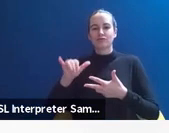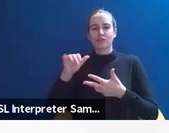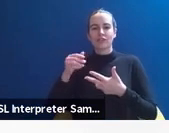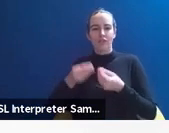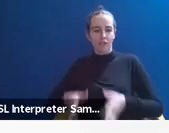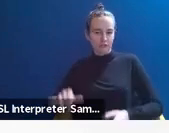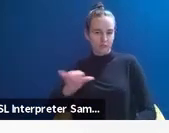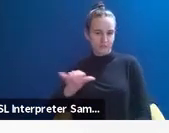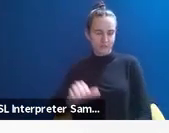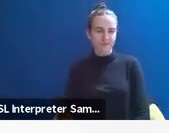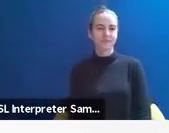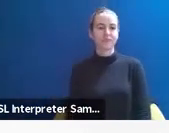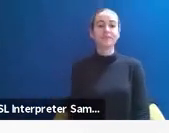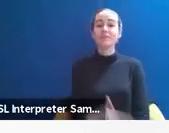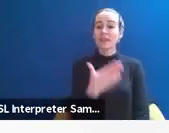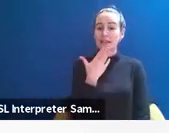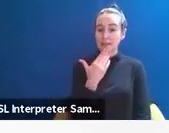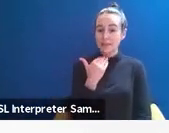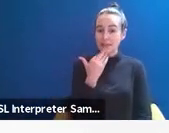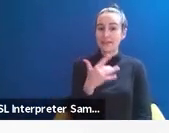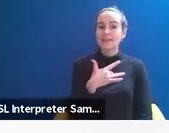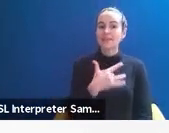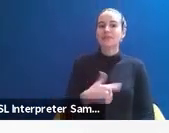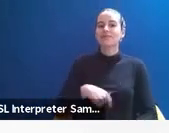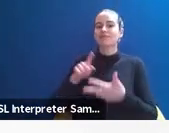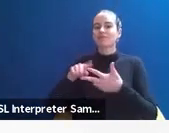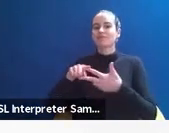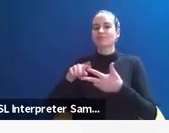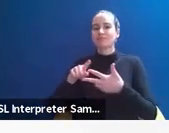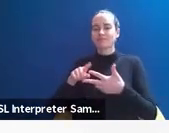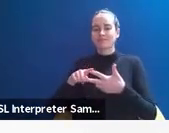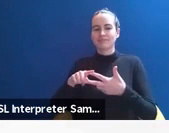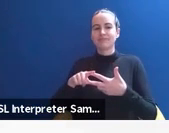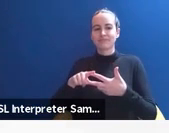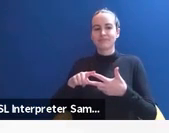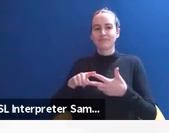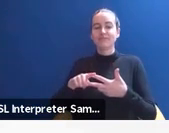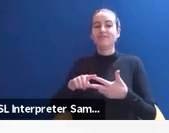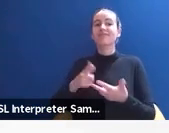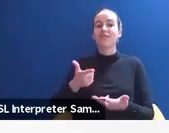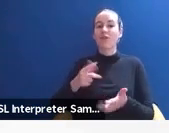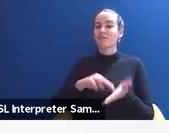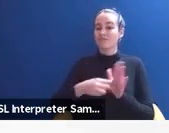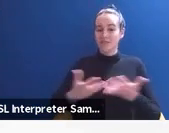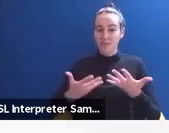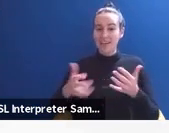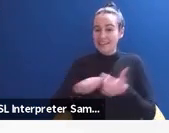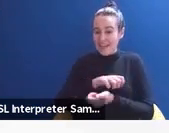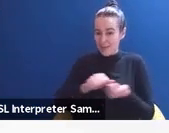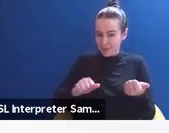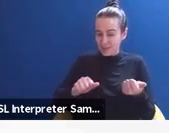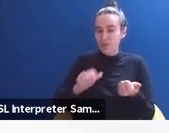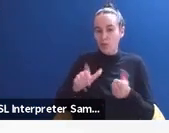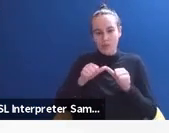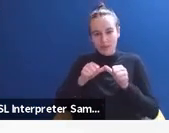With diabetes, what we are mostly talking about is sensorineural hearing loss. Therefore, the damage to the auditory nerve in the cochlea is going to be